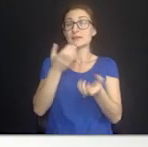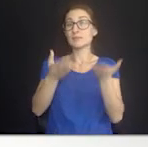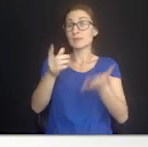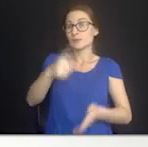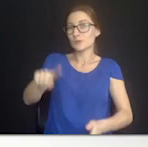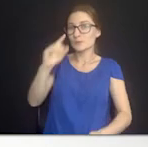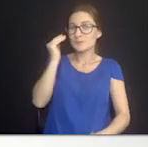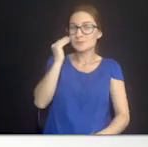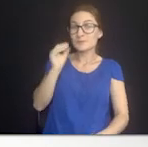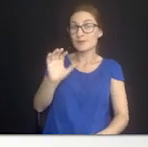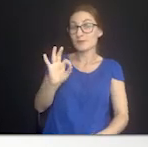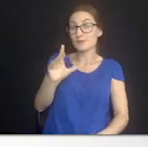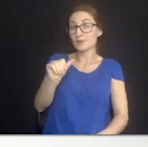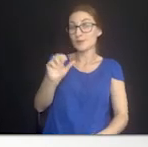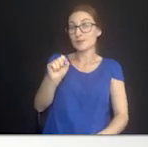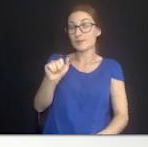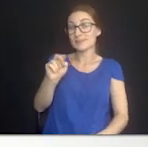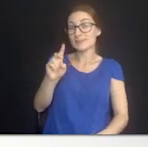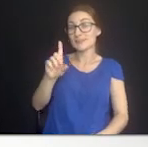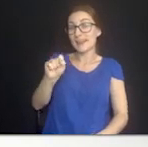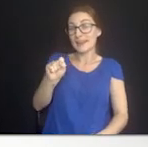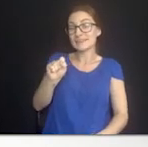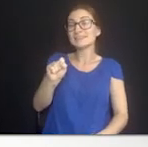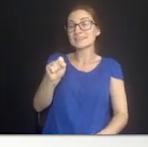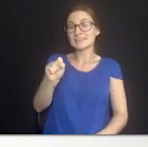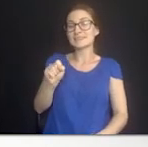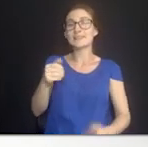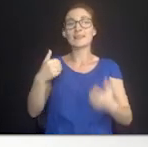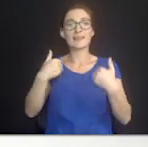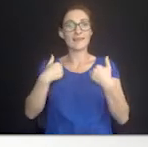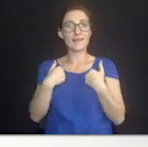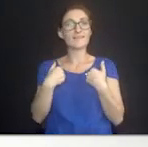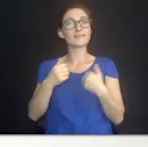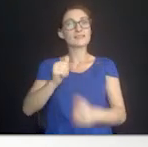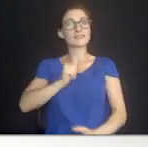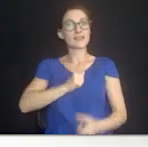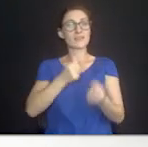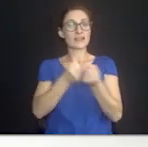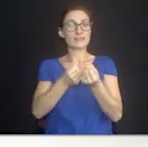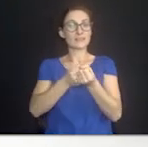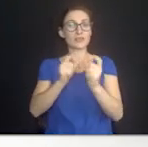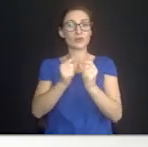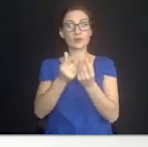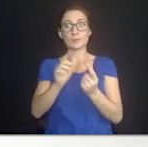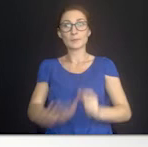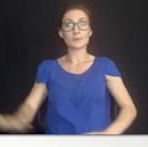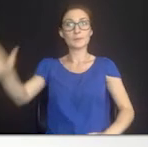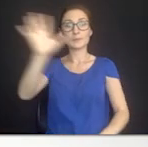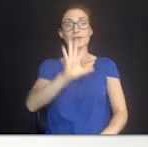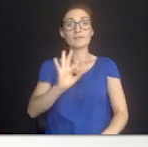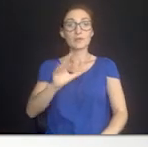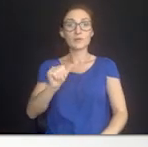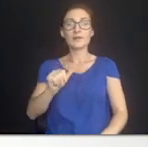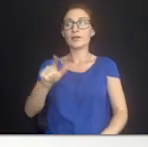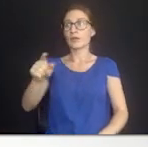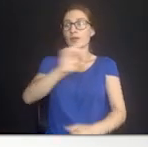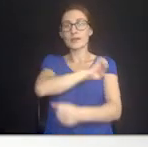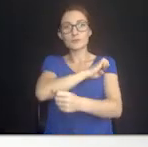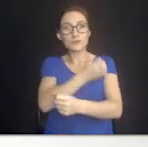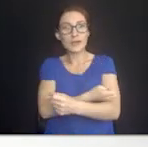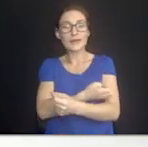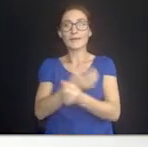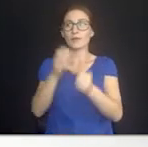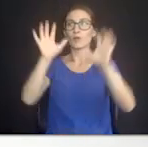don't know if you're familiar with Florida SANS. They have self-advocacy groups throughout the state of Florida. They are awesome. They